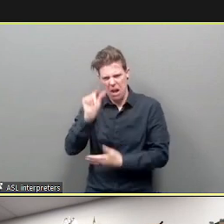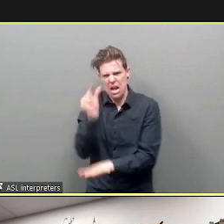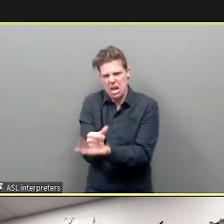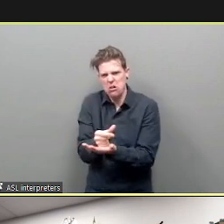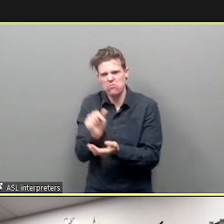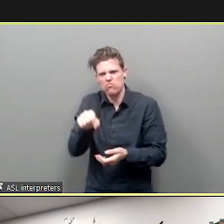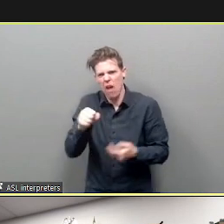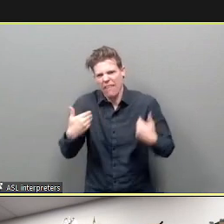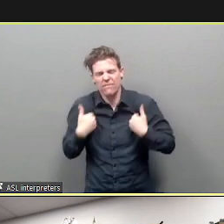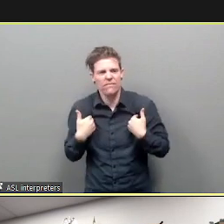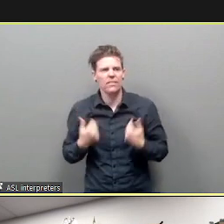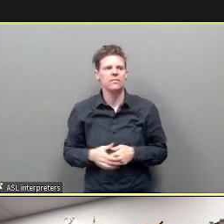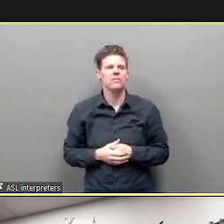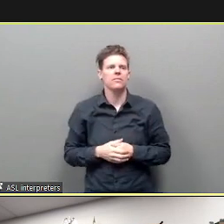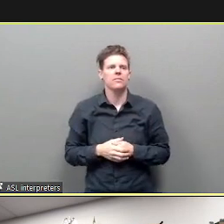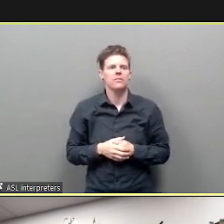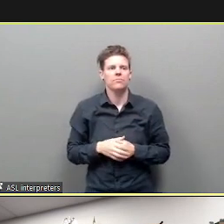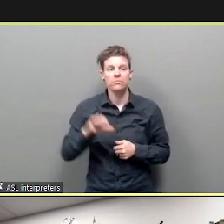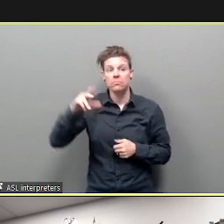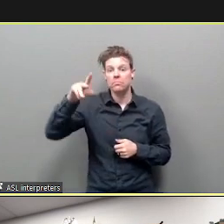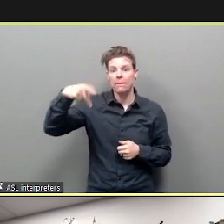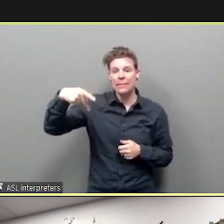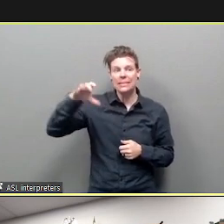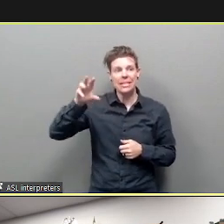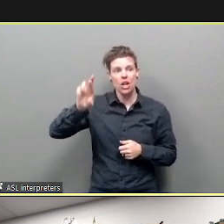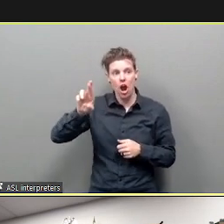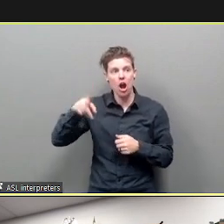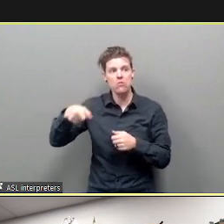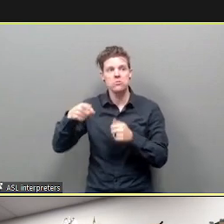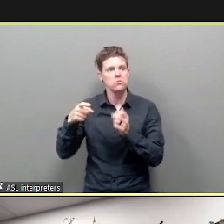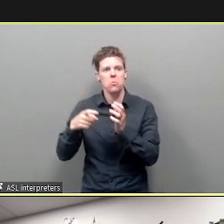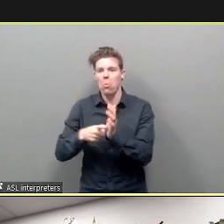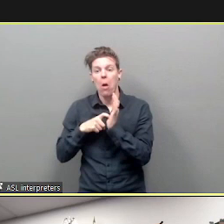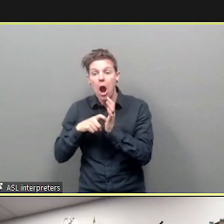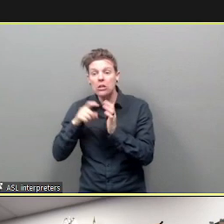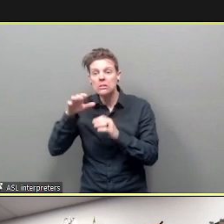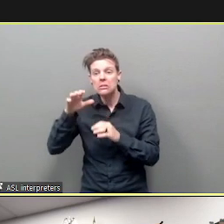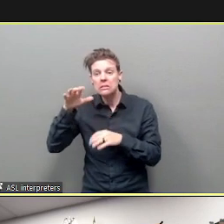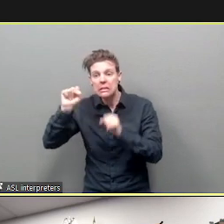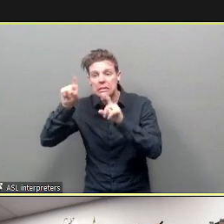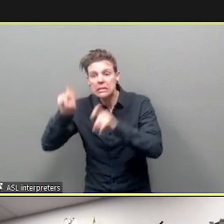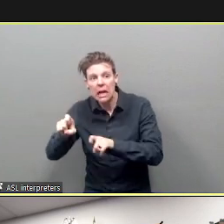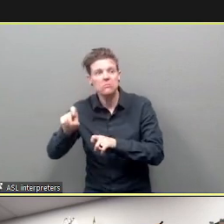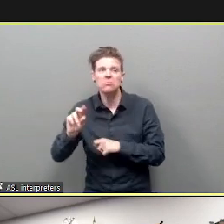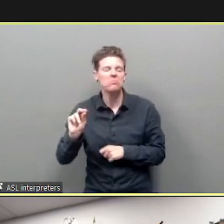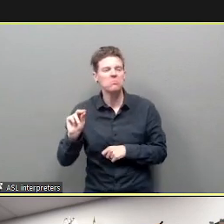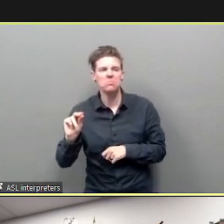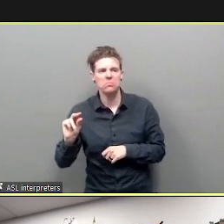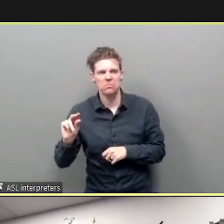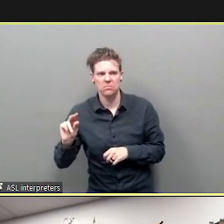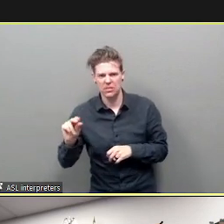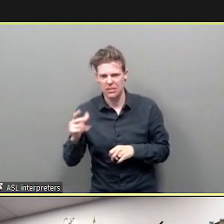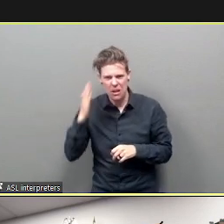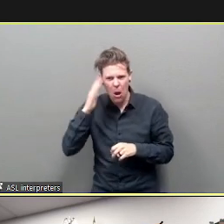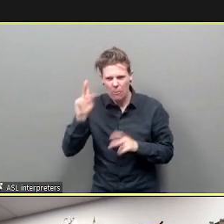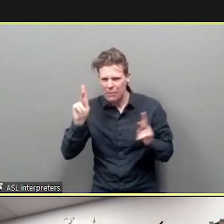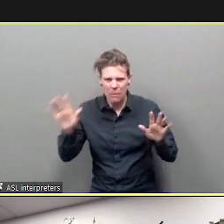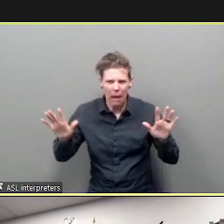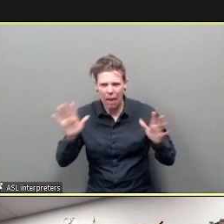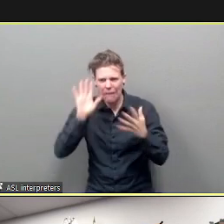weekend asking how to get a PCR because their home test was positive, and I talked them out of it. But